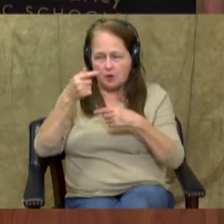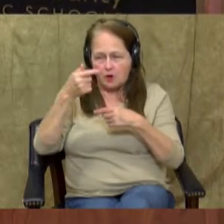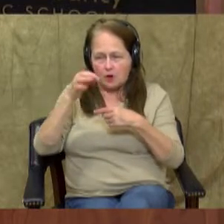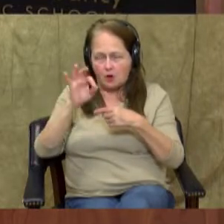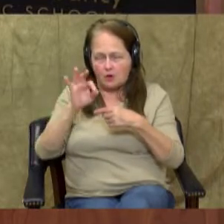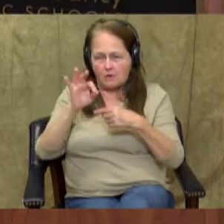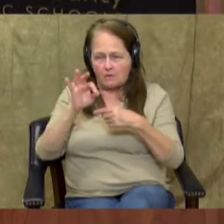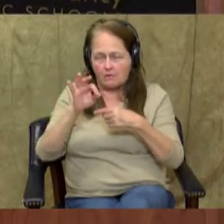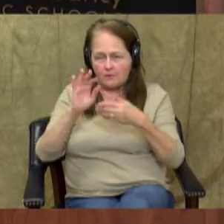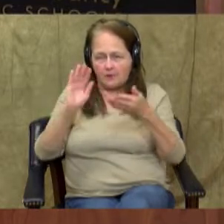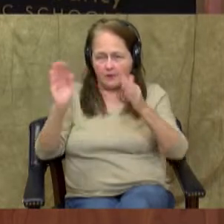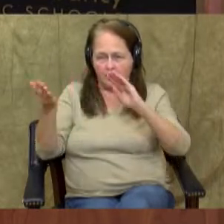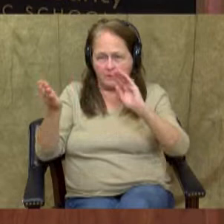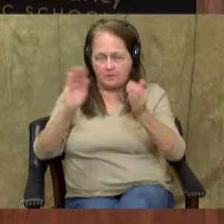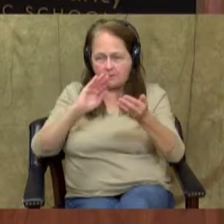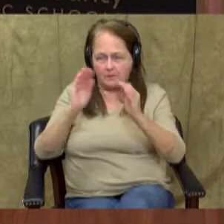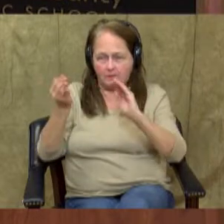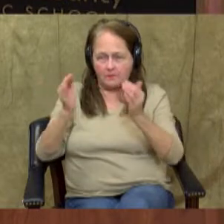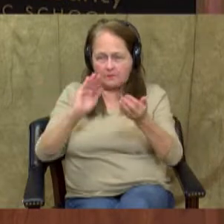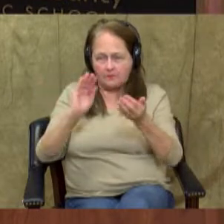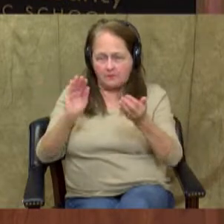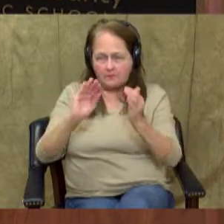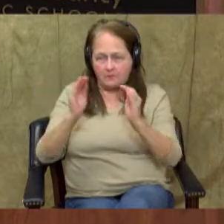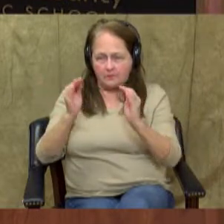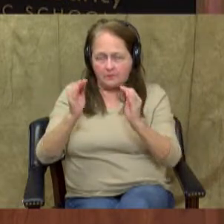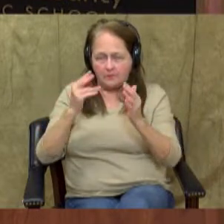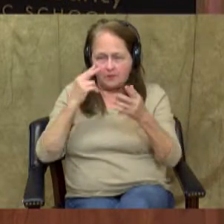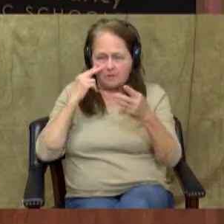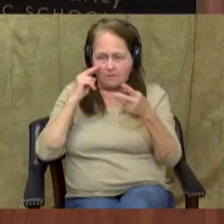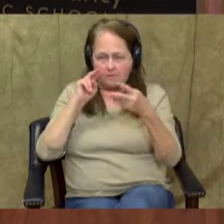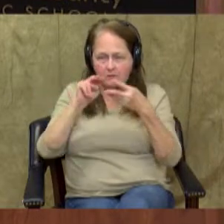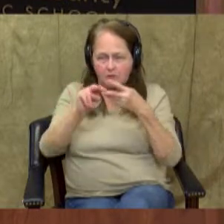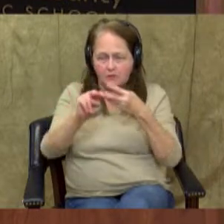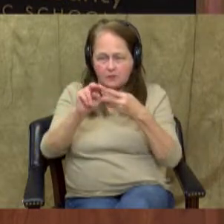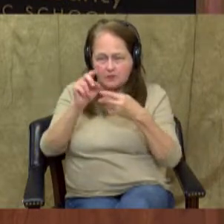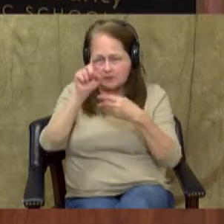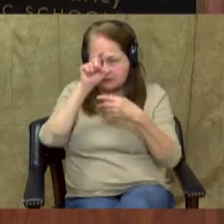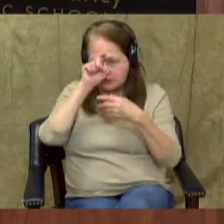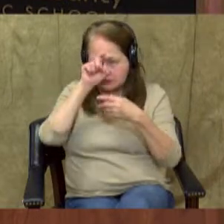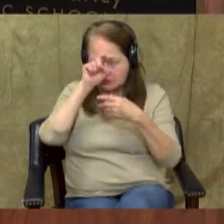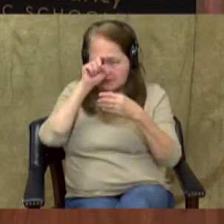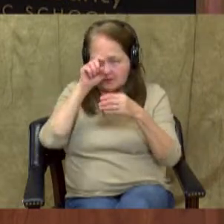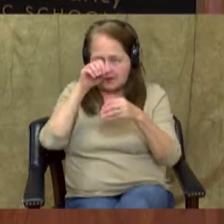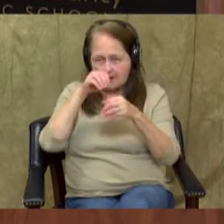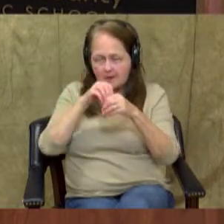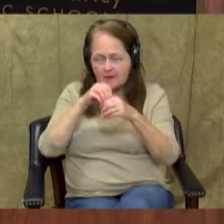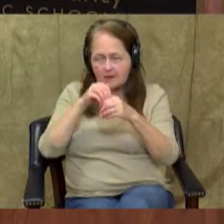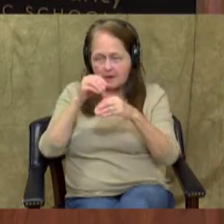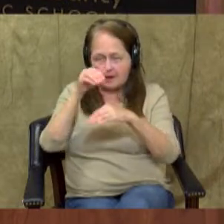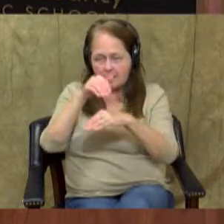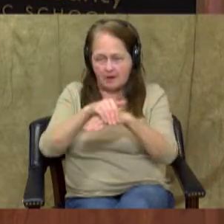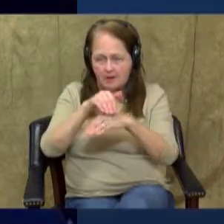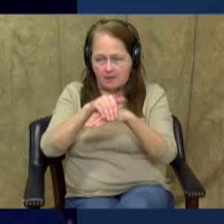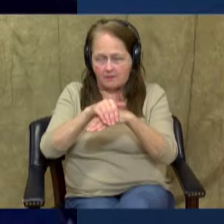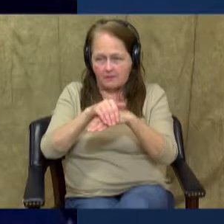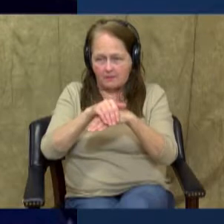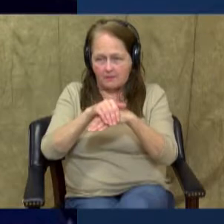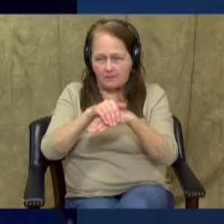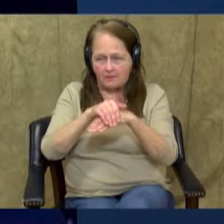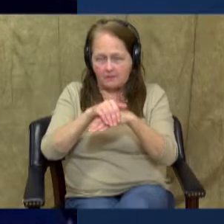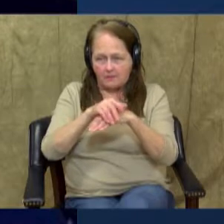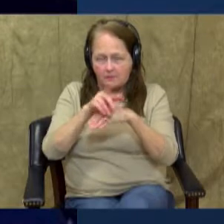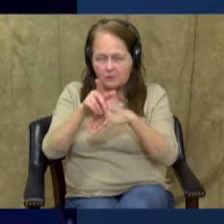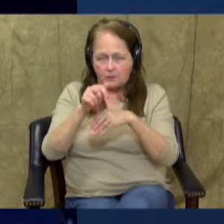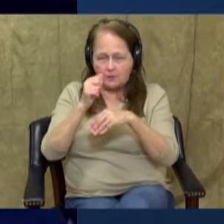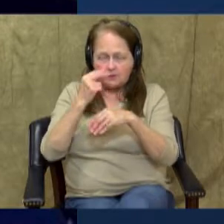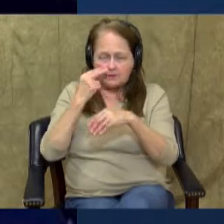So let's contrast that with this view. This is Egypt at night. And so what we're seeing here is a satellite